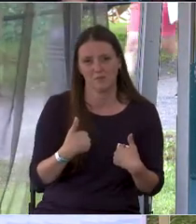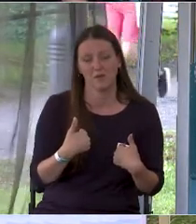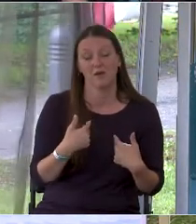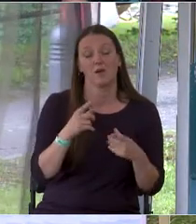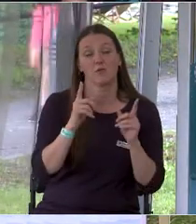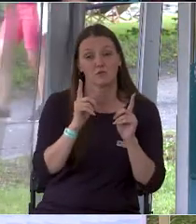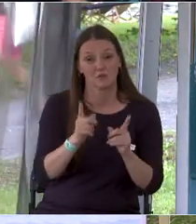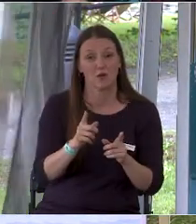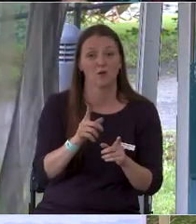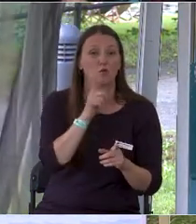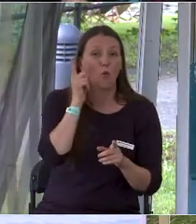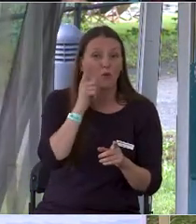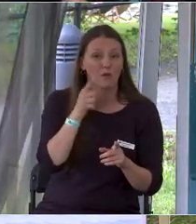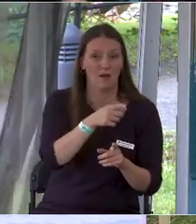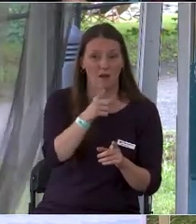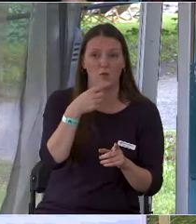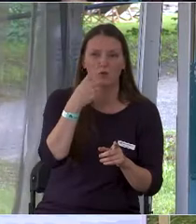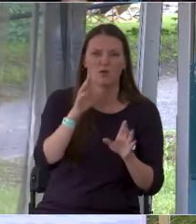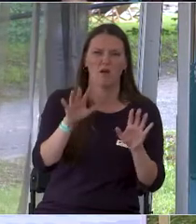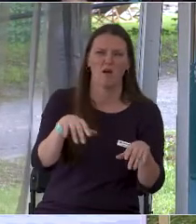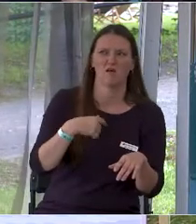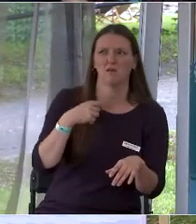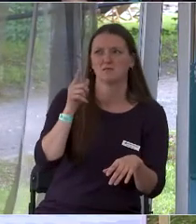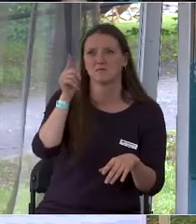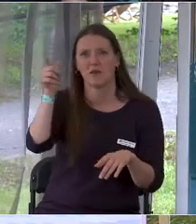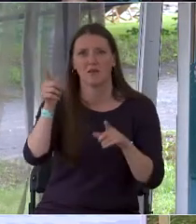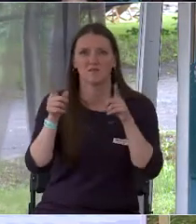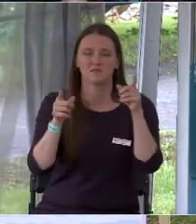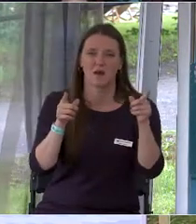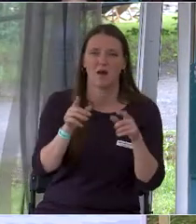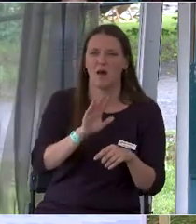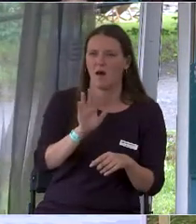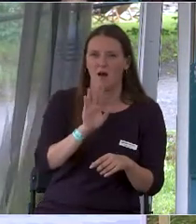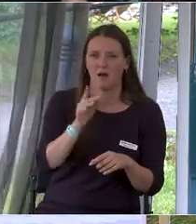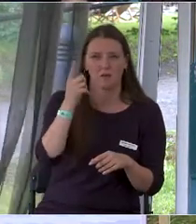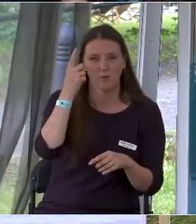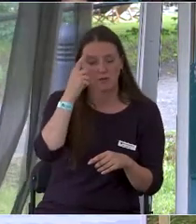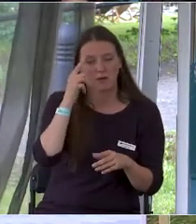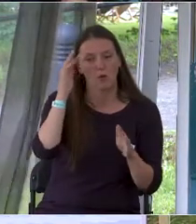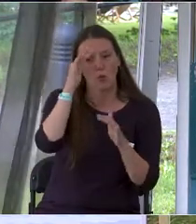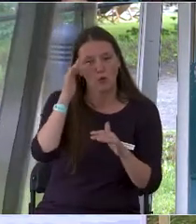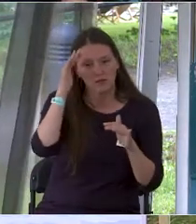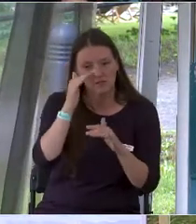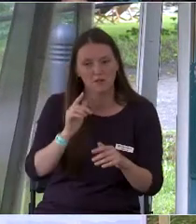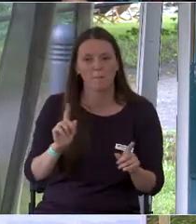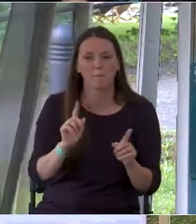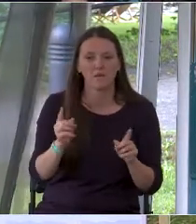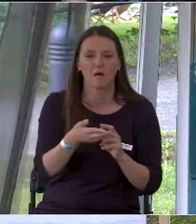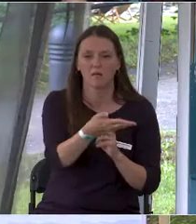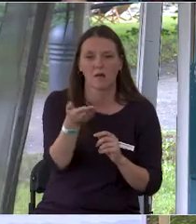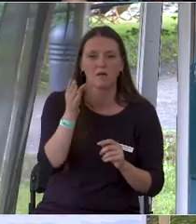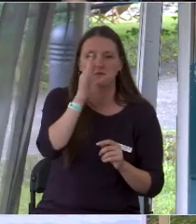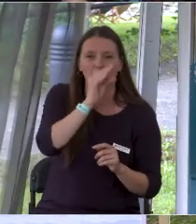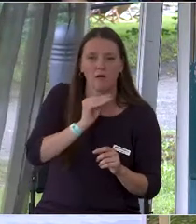So, thank you. you do, the